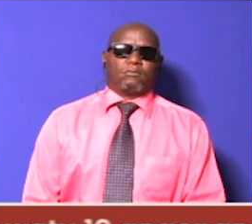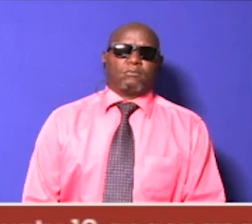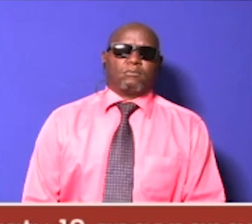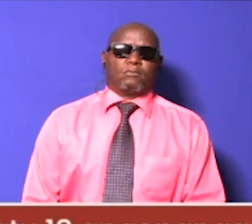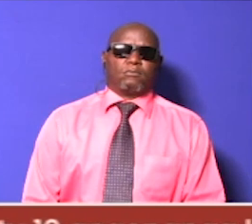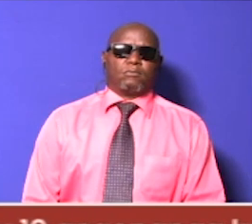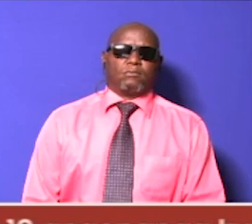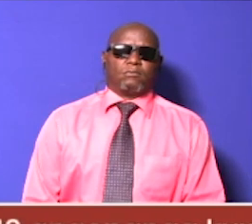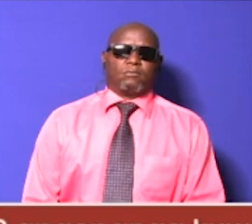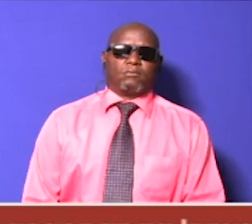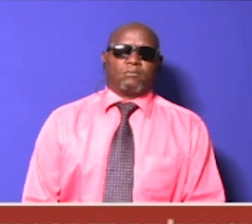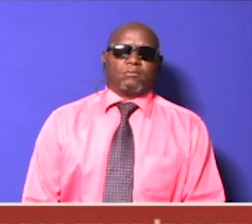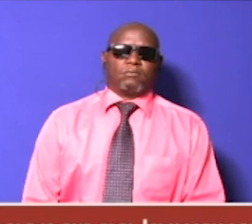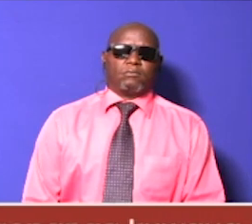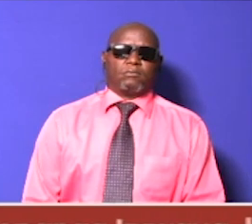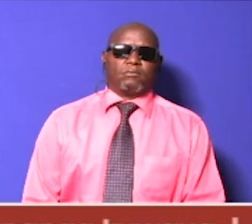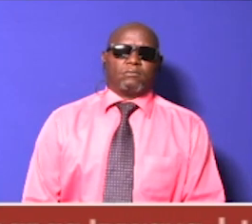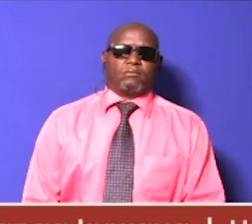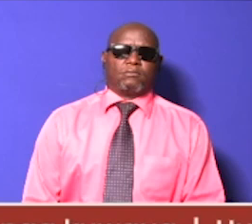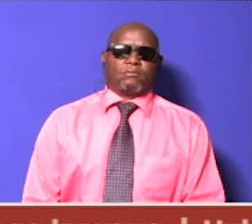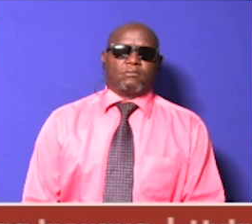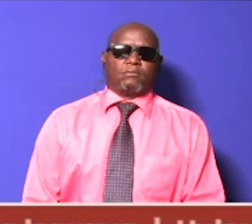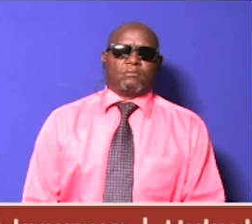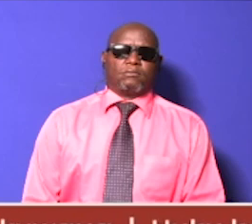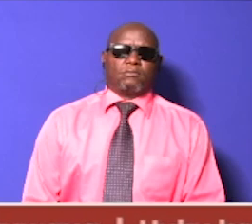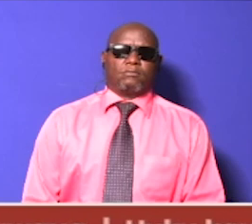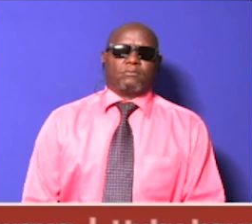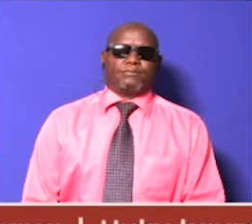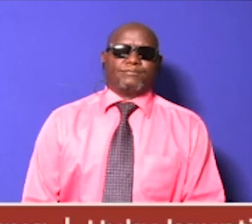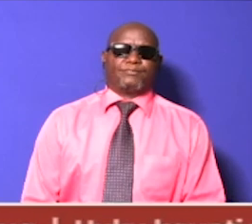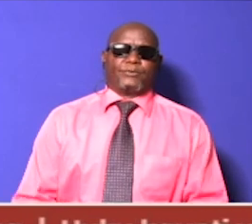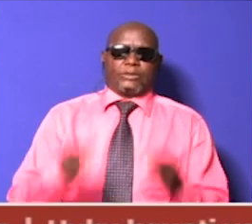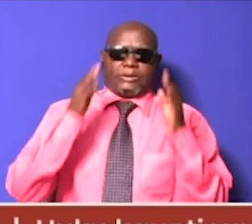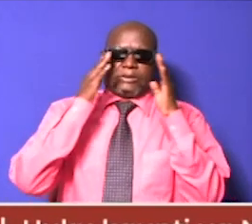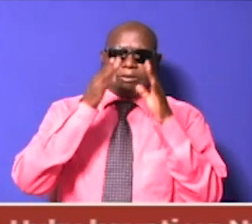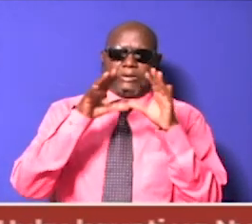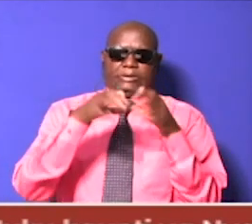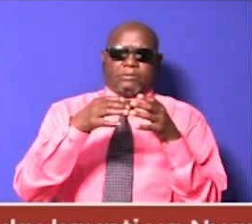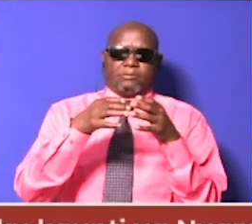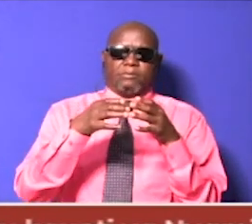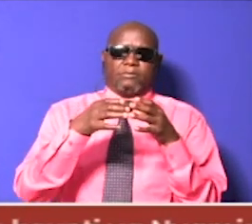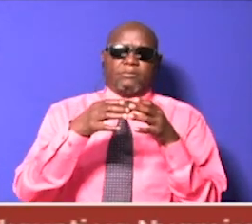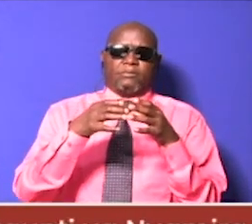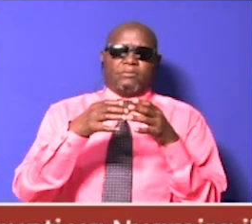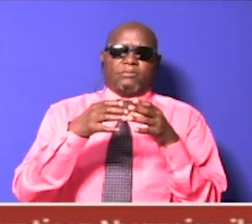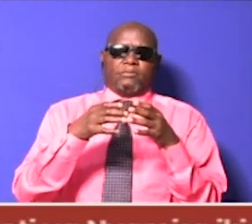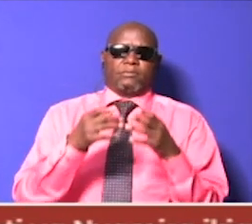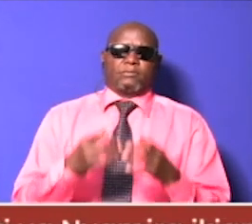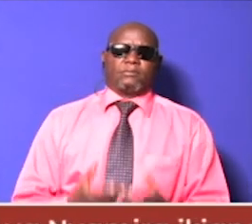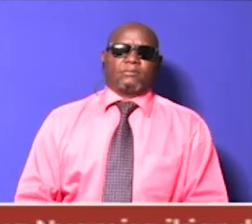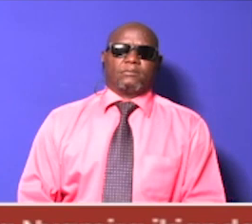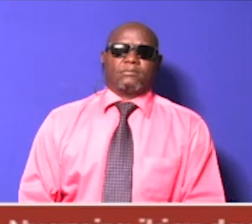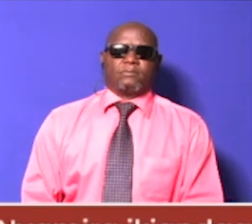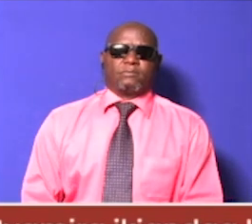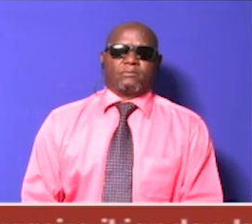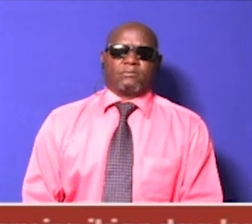the press, and our dedicated team of Skyward members. I express my gratitude for your